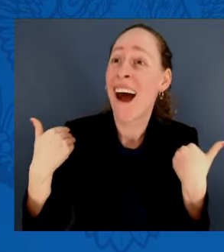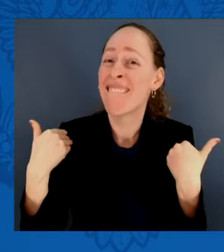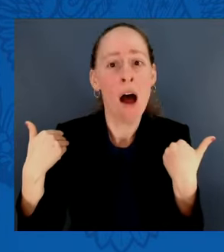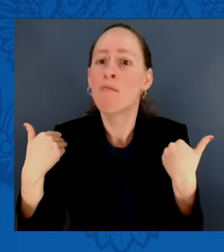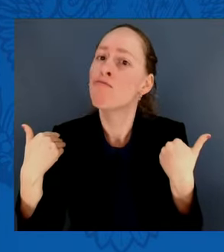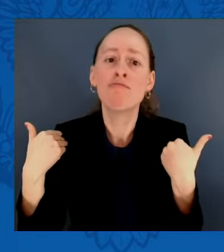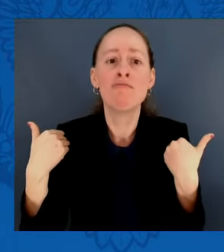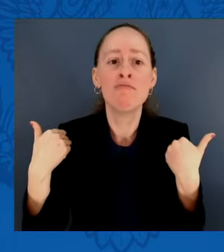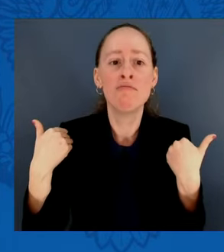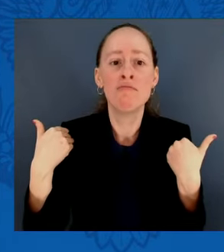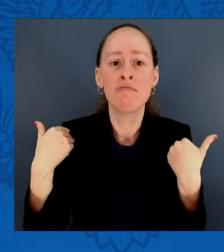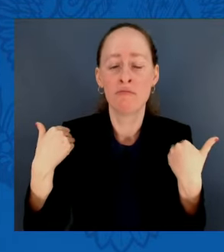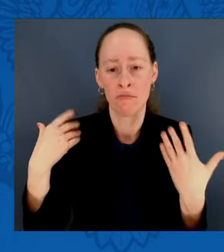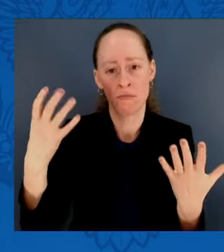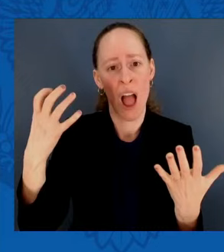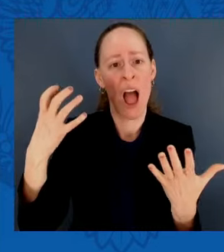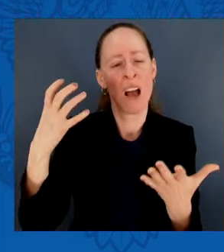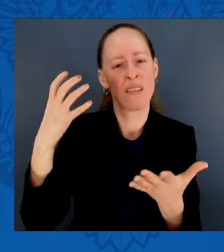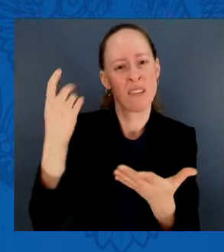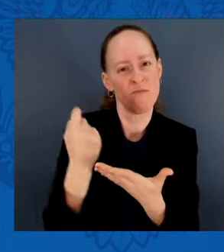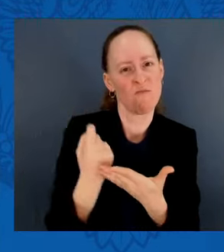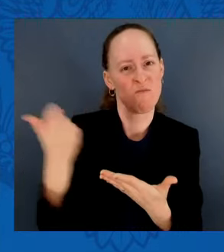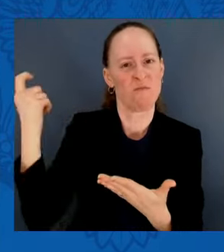I'm not going to let that happen.